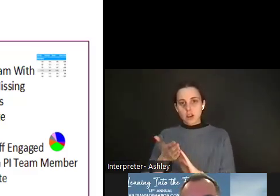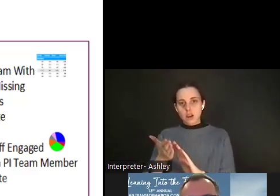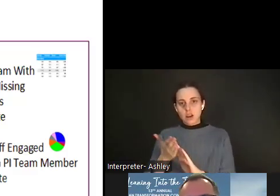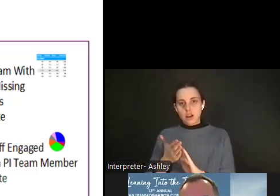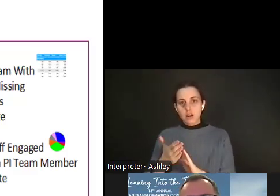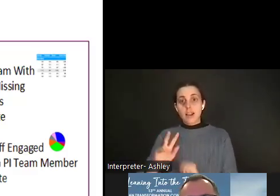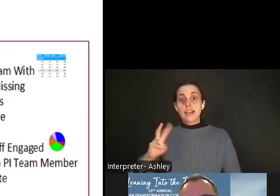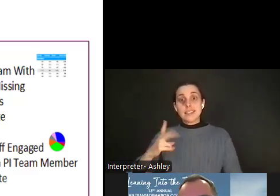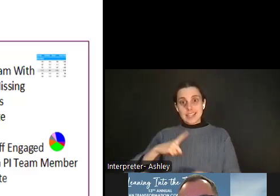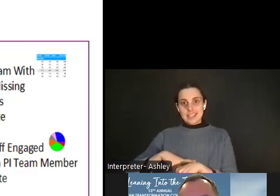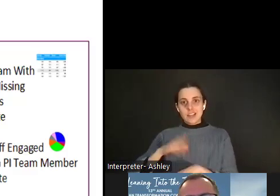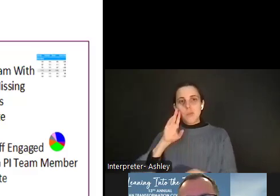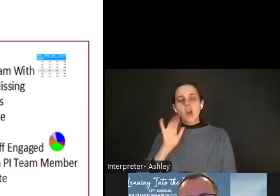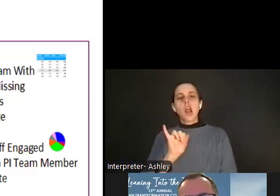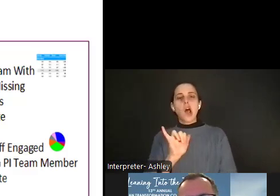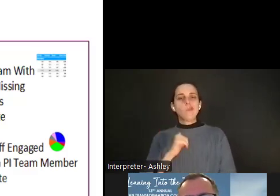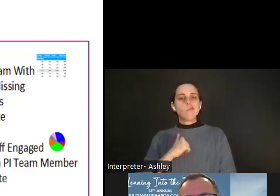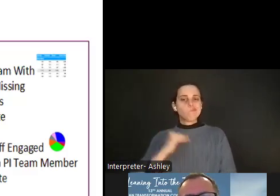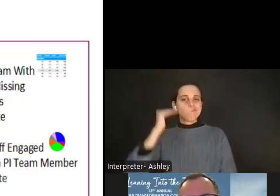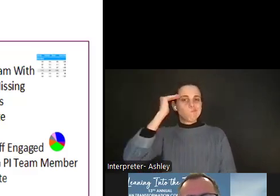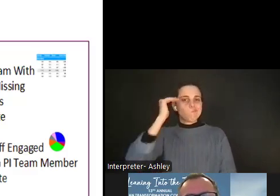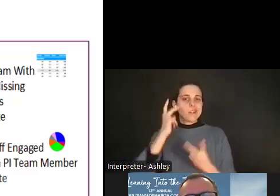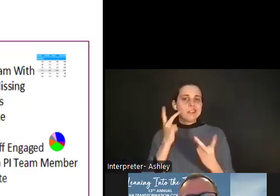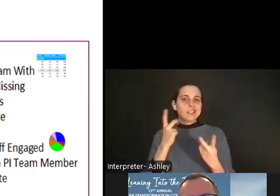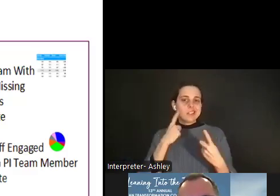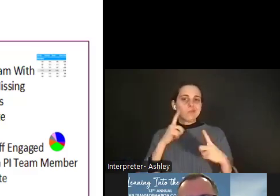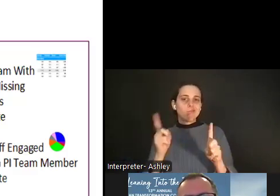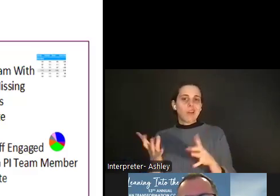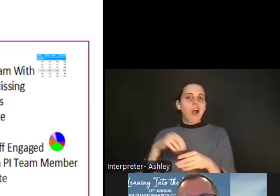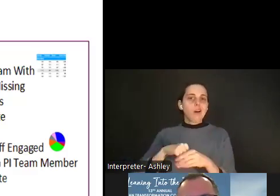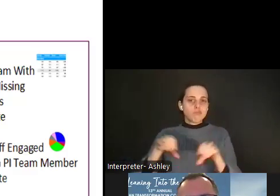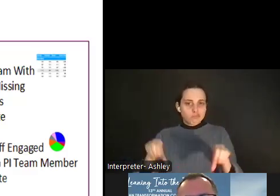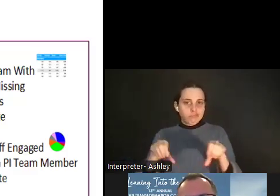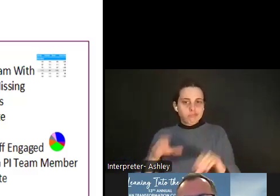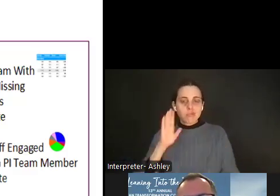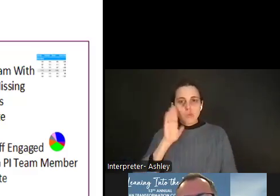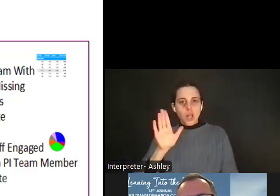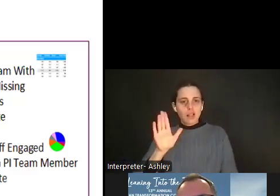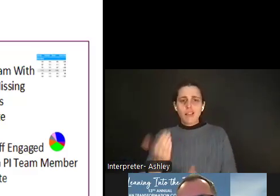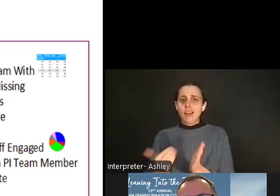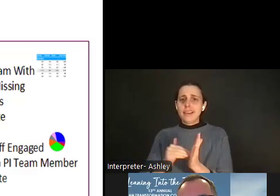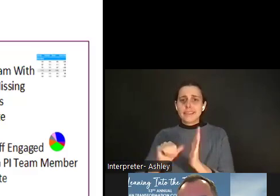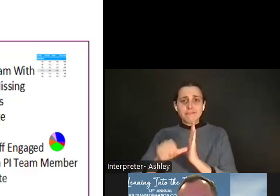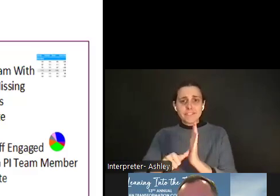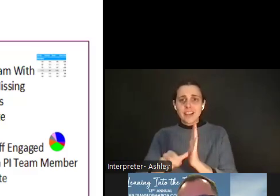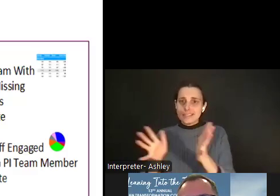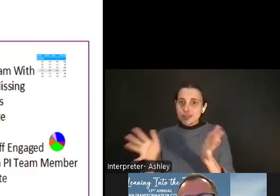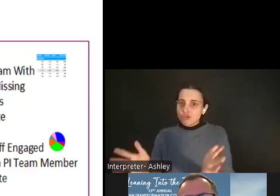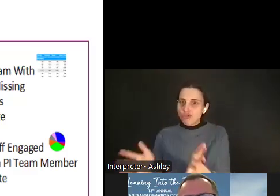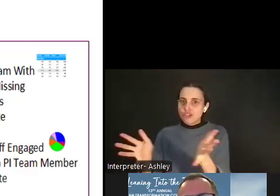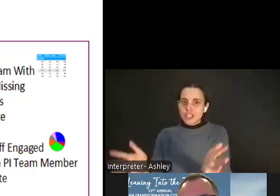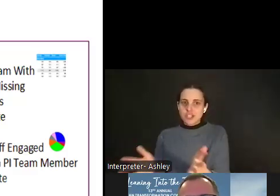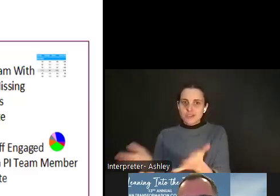start participating. And so again, it's all in the spirit of encouraging and supporting our staff and bringing